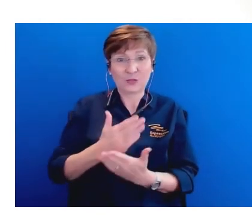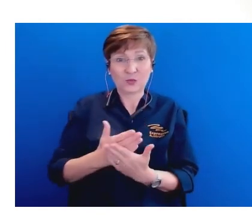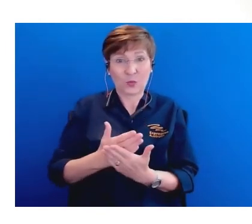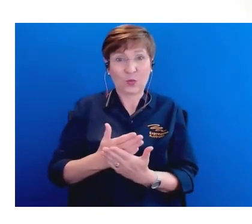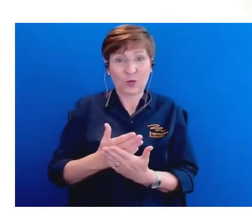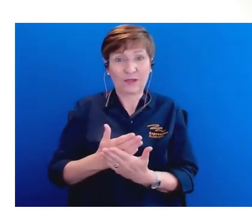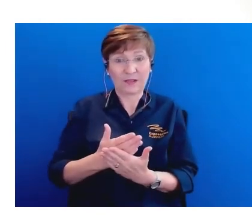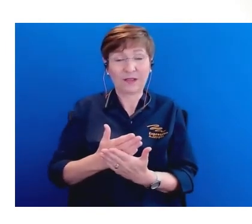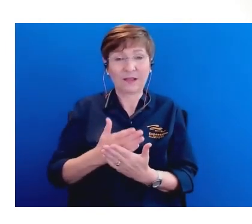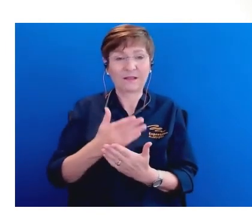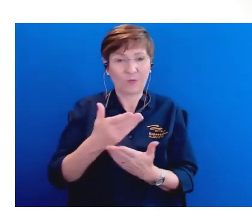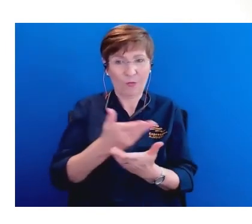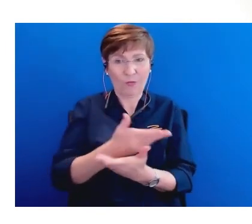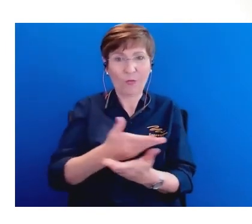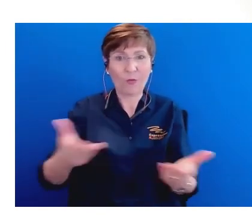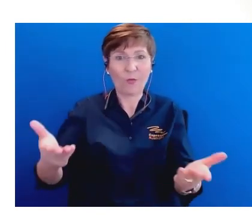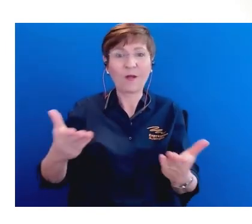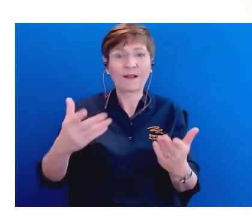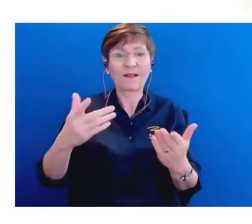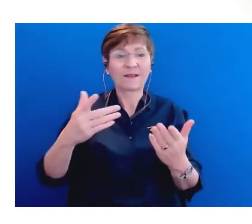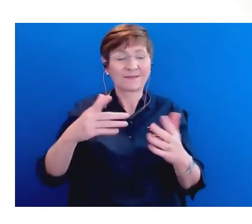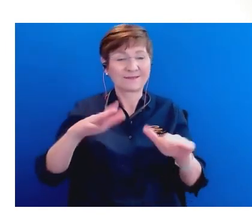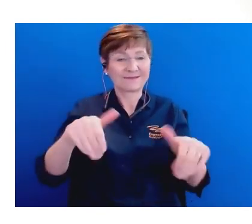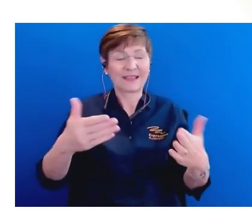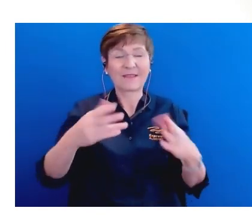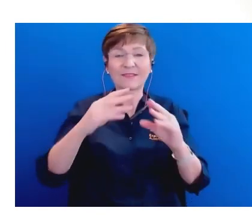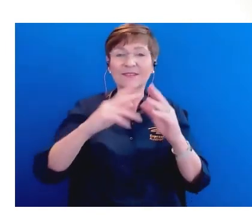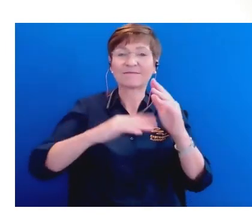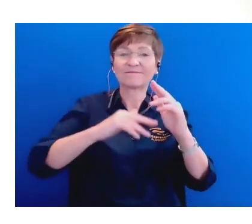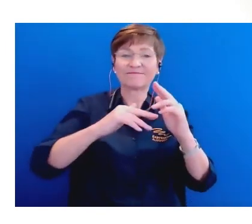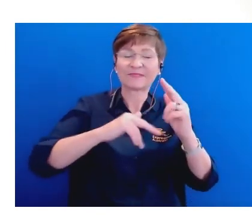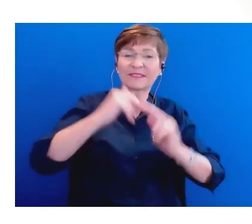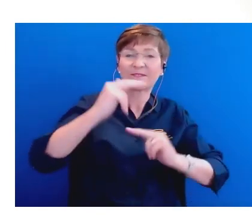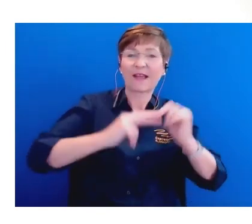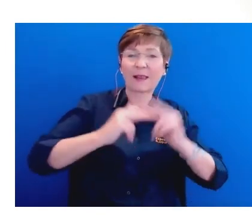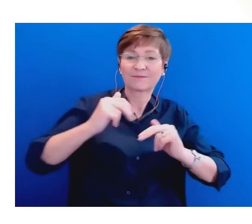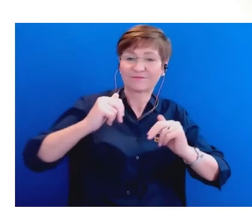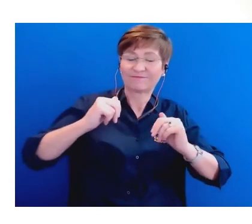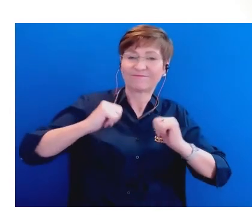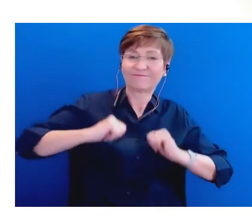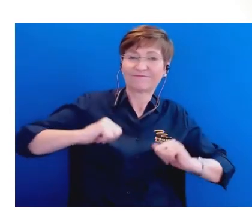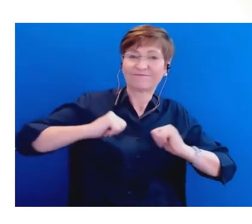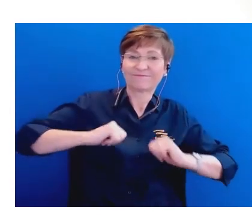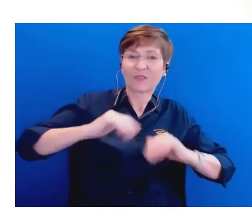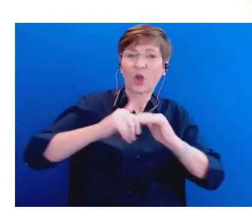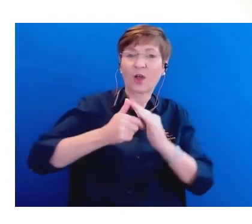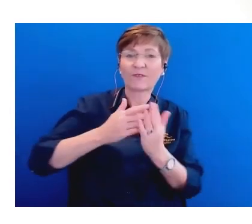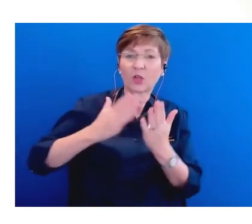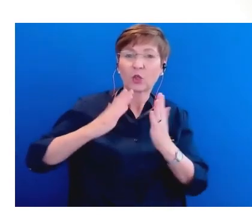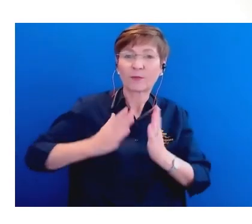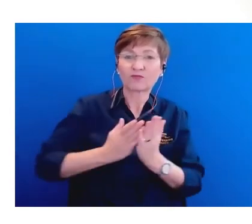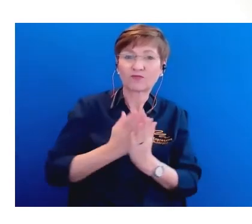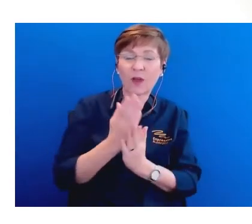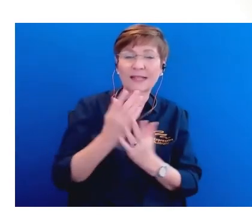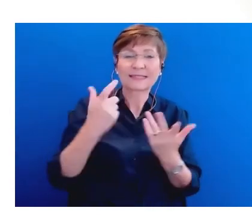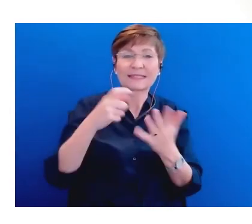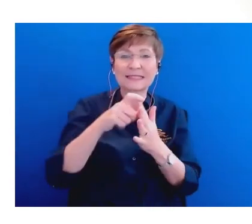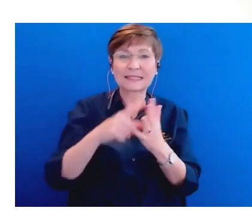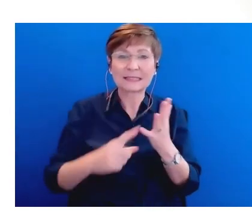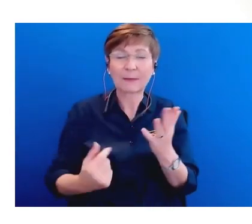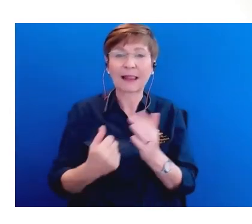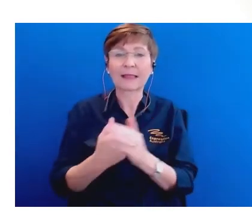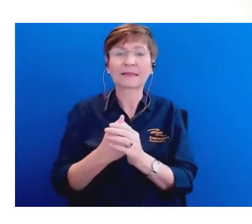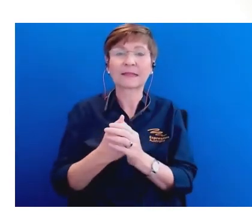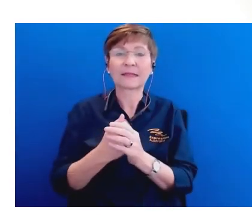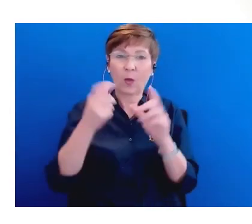disability and mental health awareness training, including rights-based training. And ideally, this will be delivered by